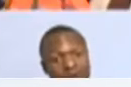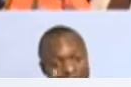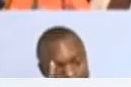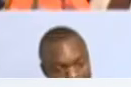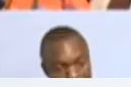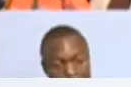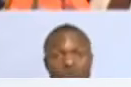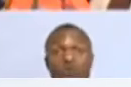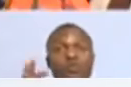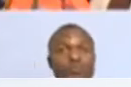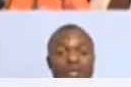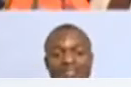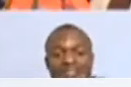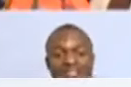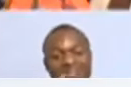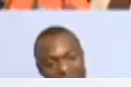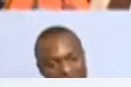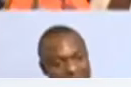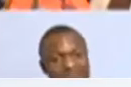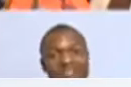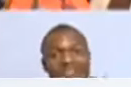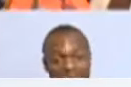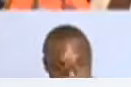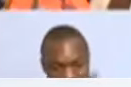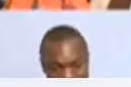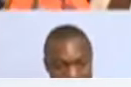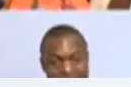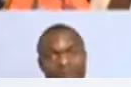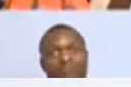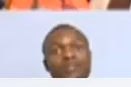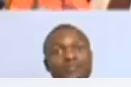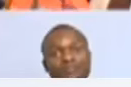you to Parliament. Thank you to the members of Parliament.